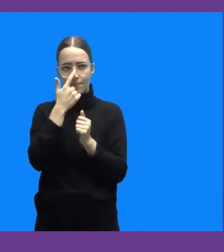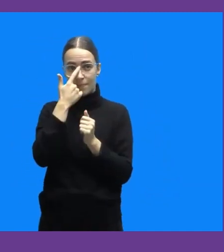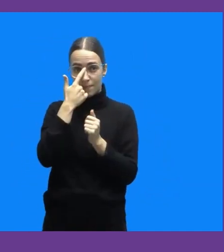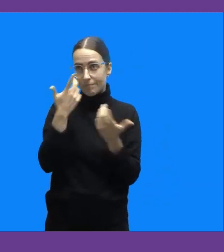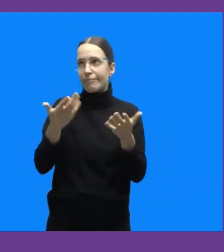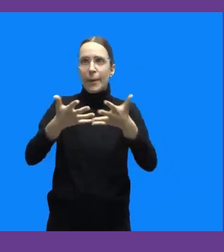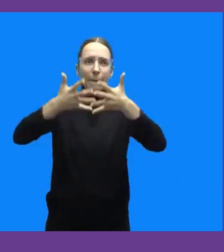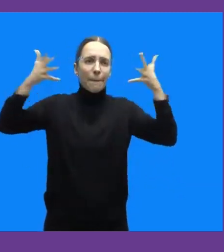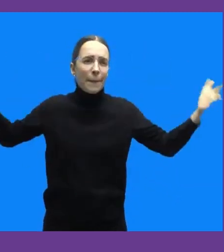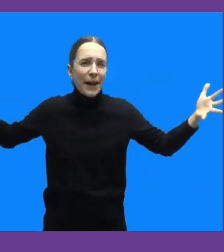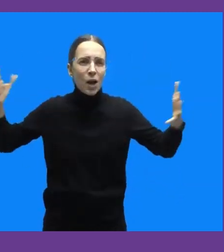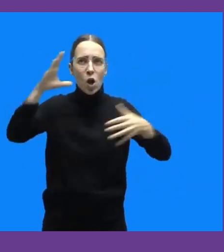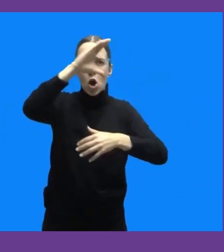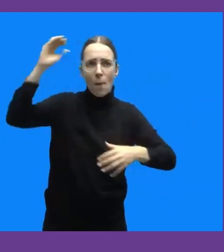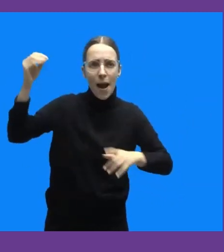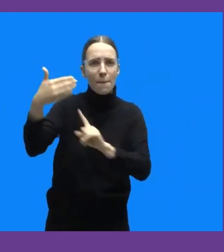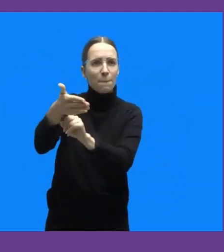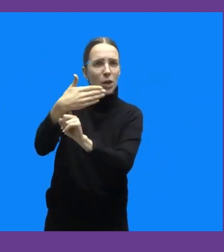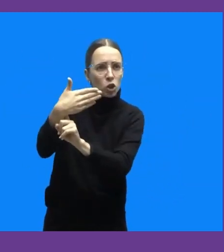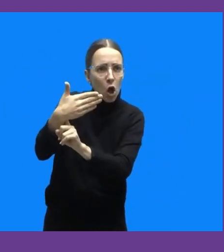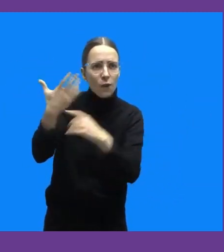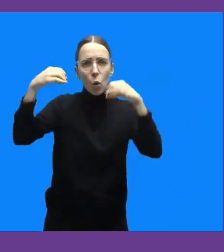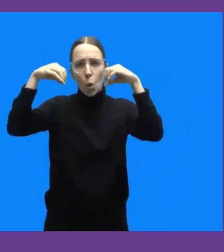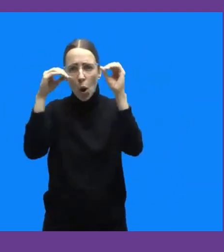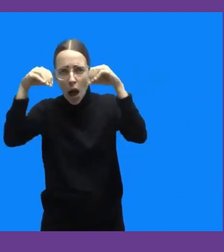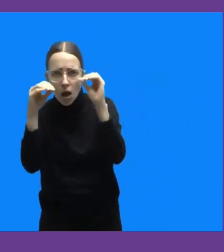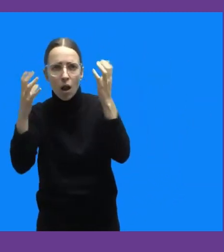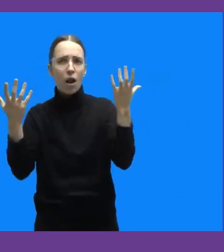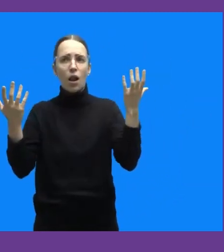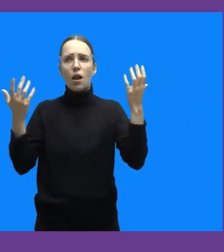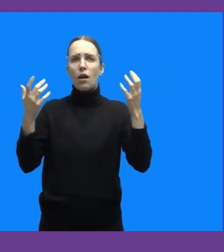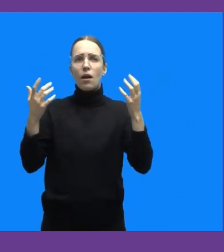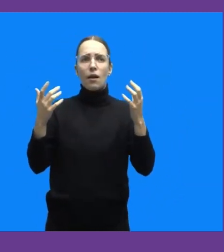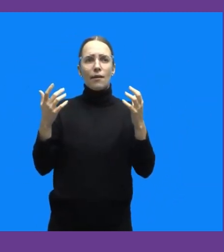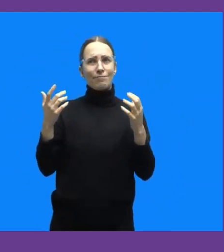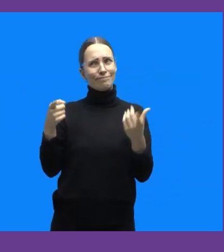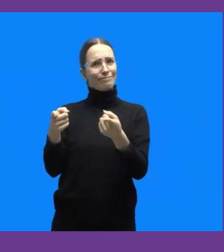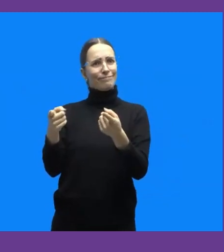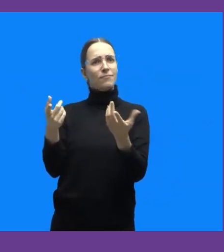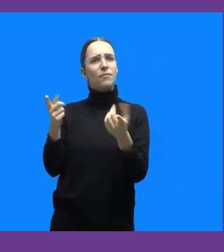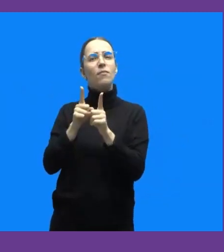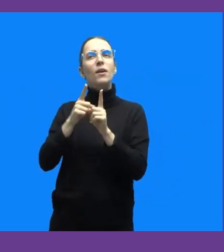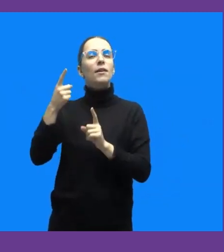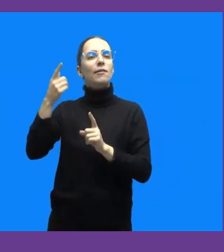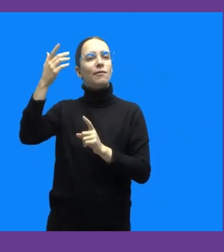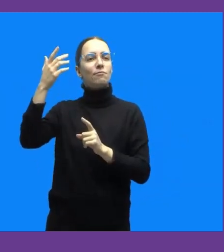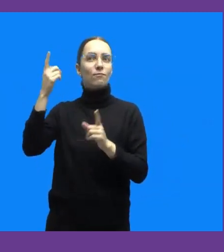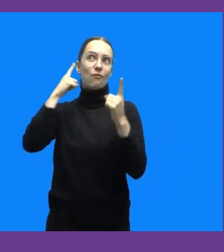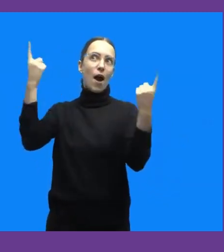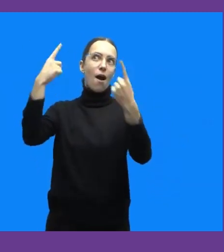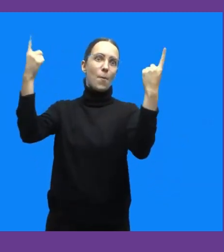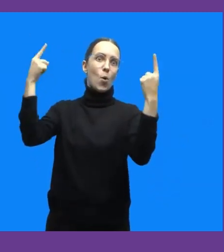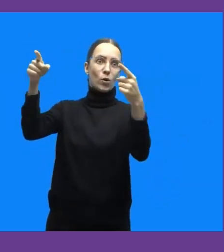Ireland, and then they see this from a reputation perspective, as in that they're doing the right thing, but also they see a